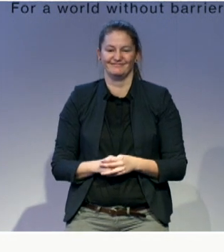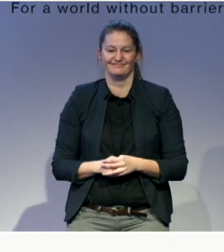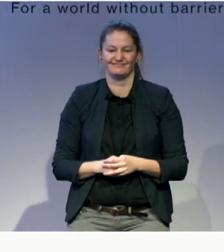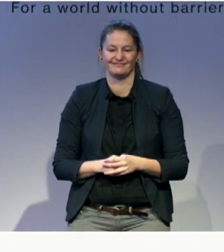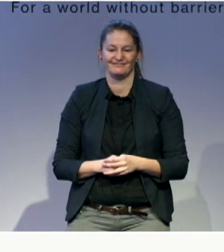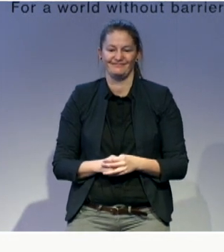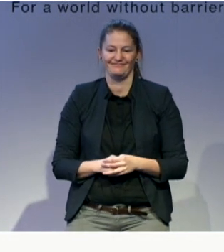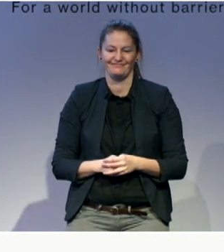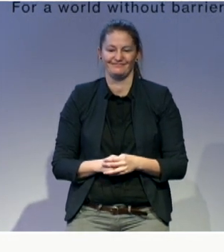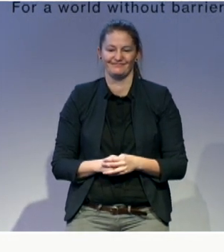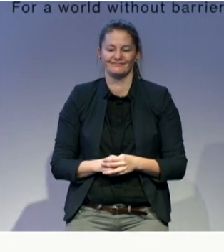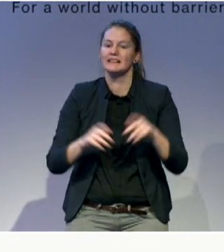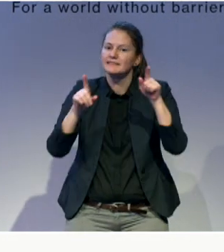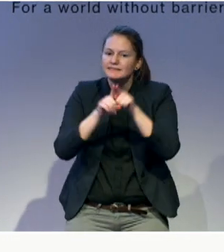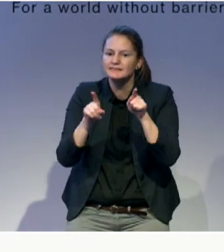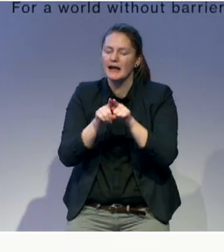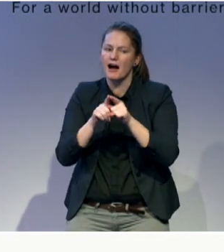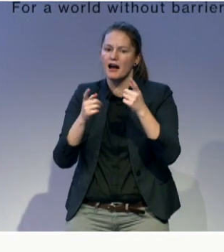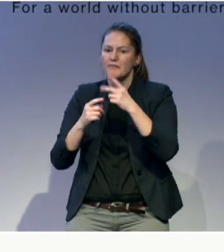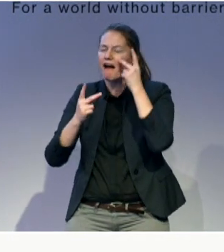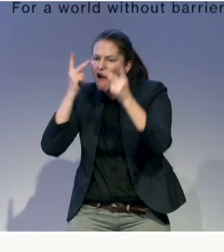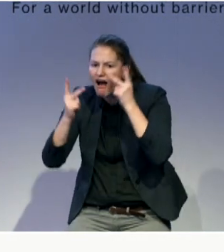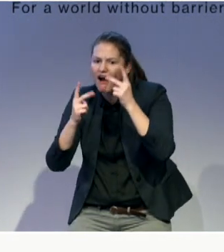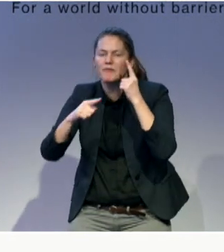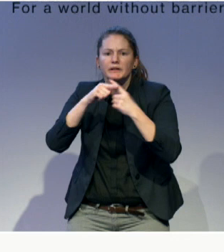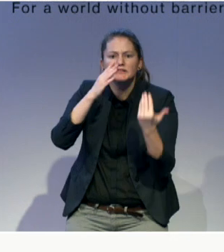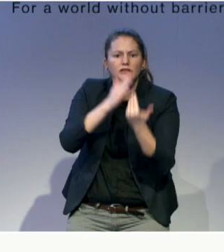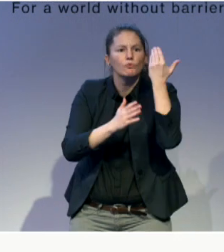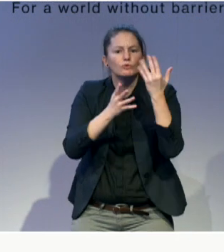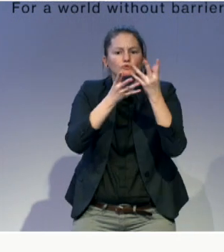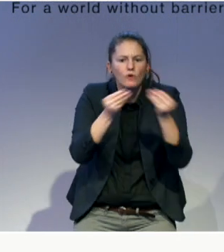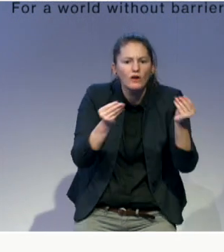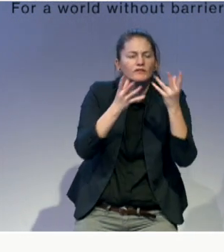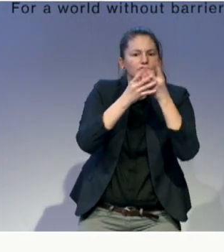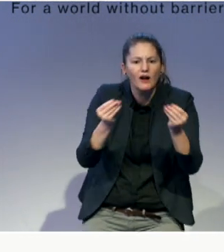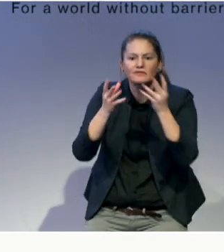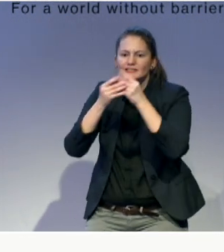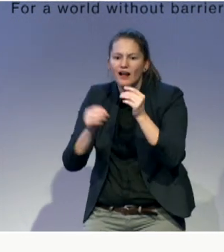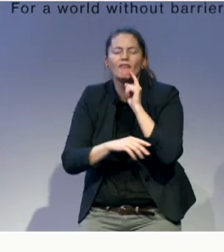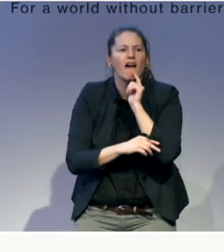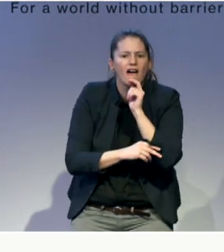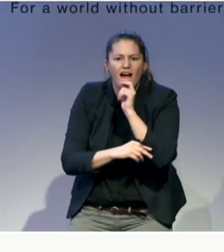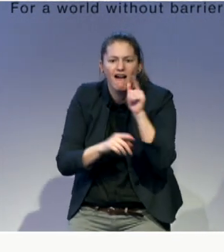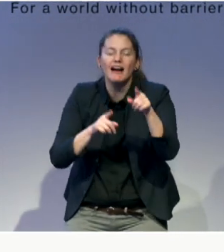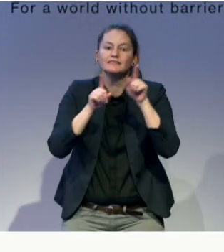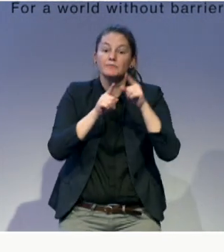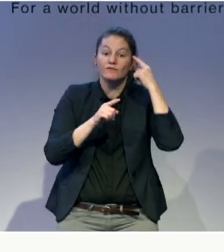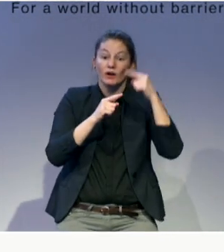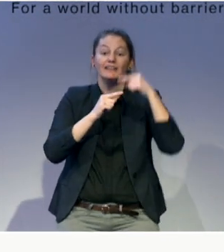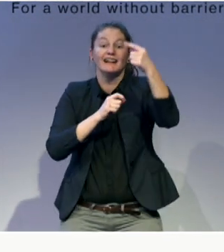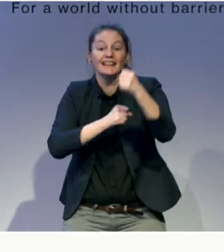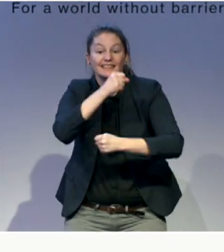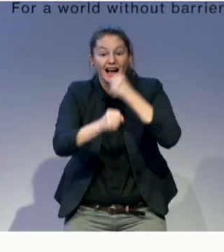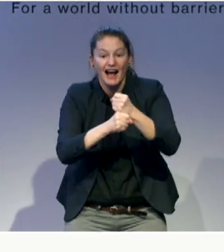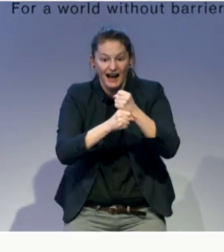solutions, and we have identified this year. There are 25 of them, like